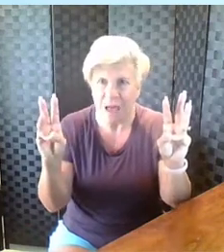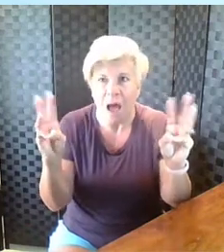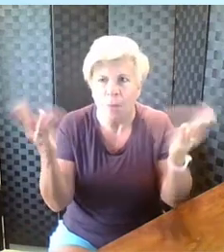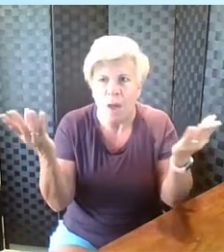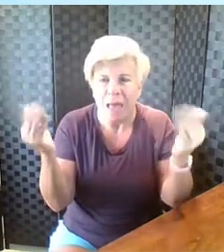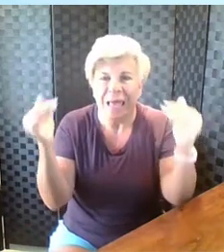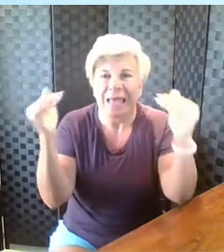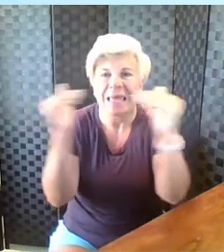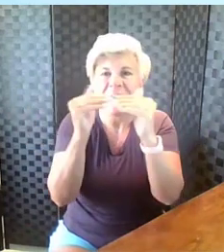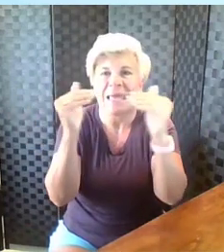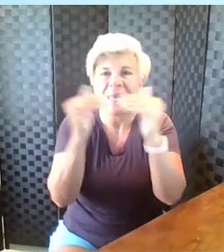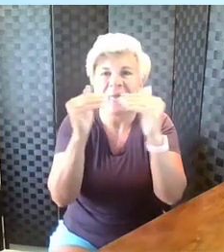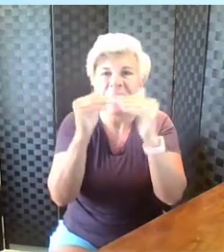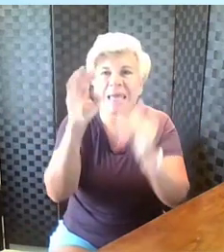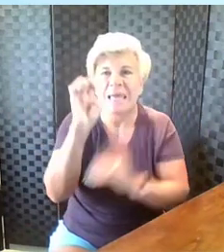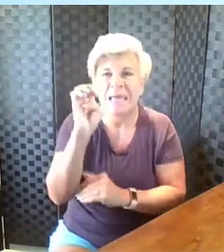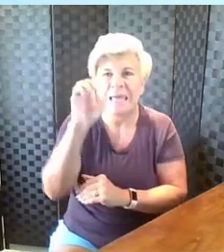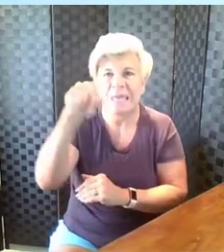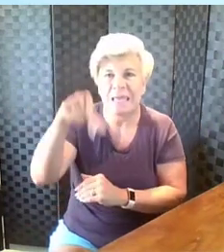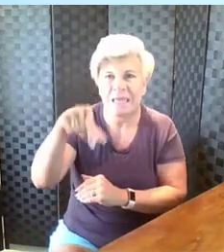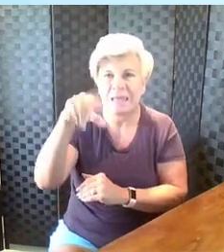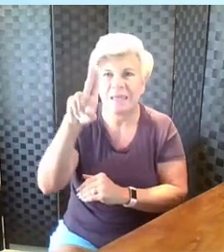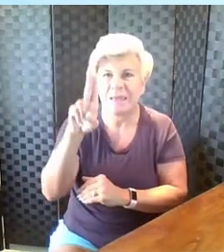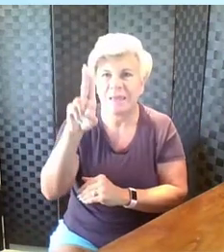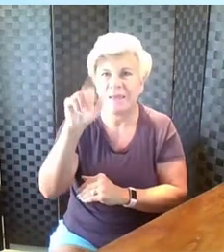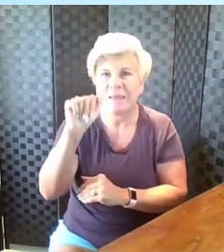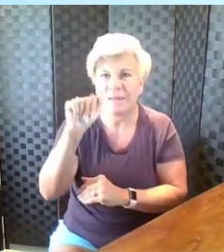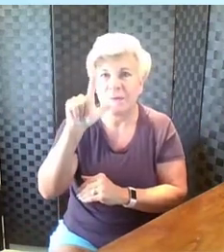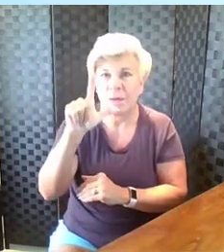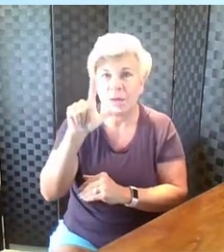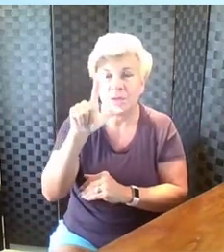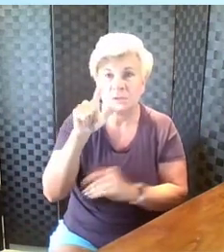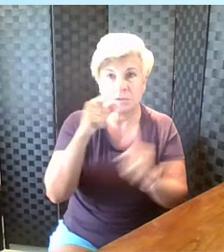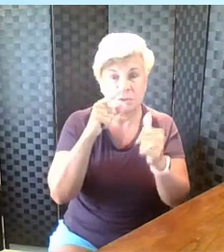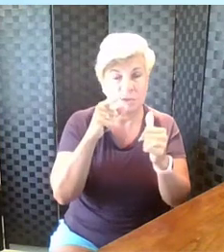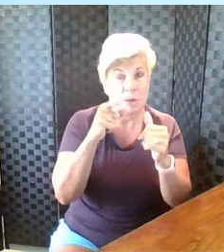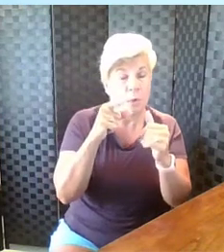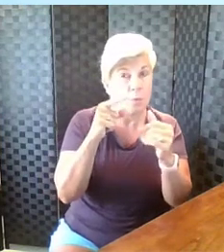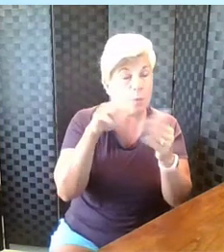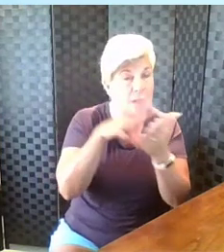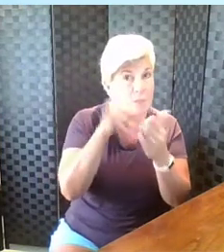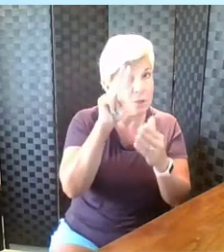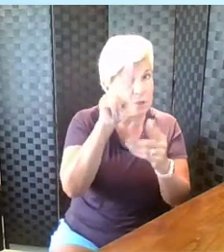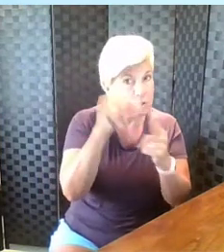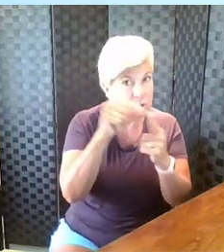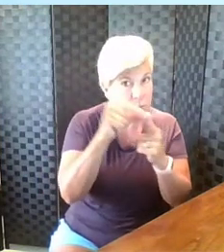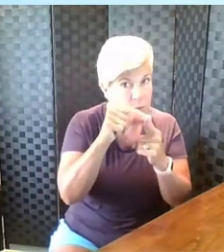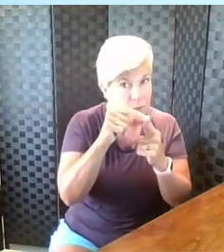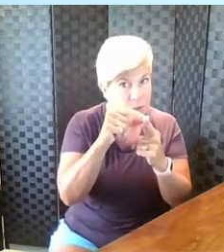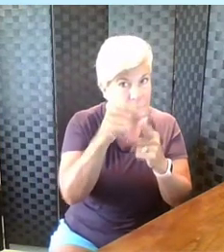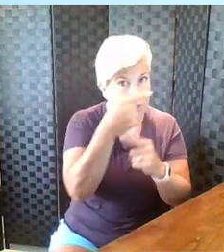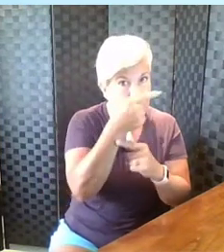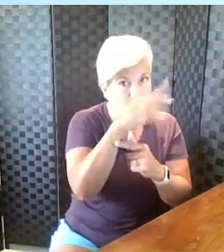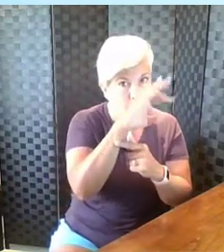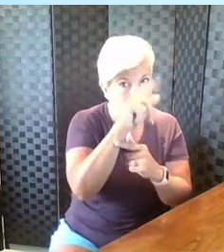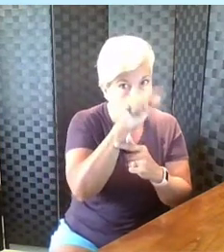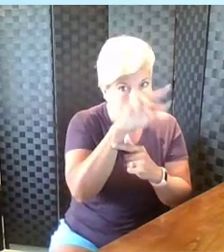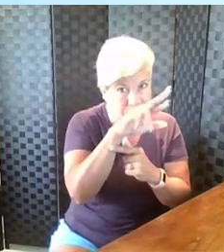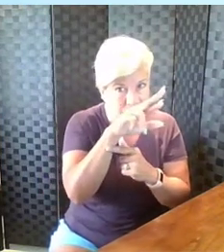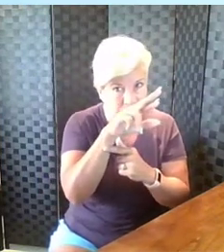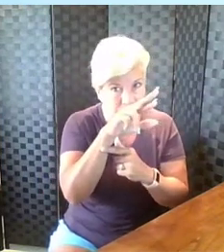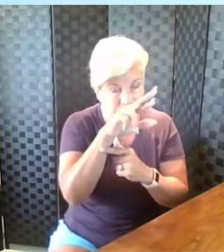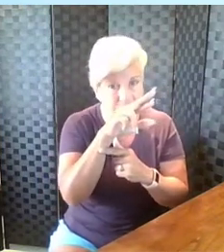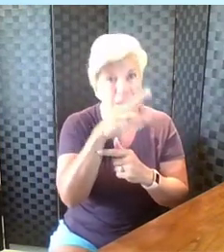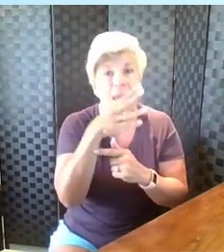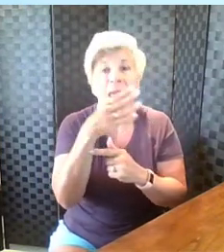we say that it's equal. The two groups are equal, which means the same. So now we have 2 math words that you've probably already heard, but there are big-time math words when we're comparing.